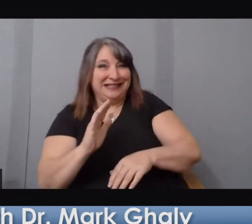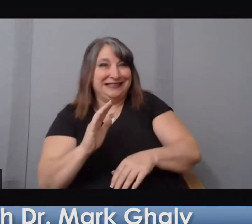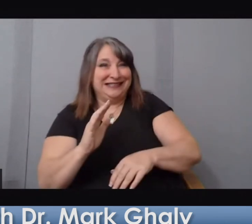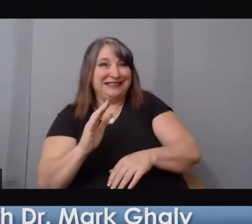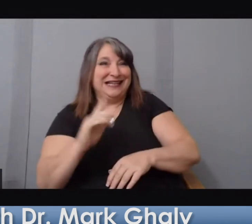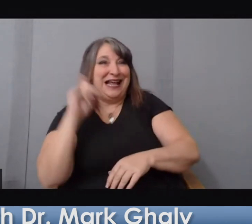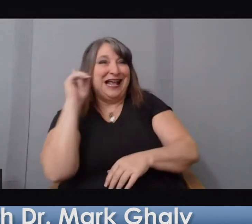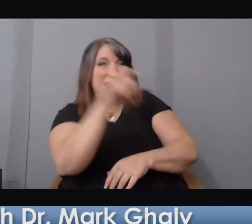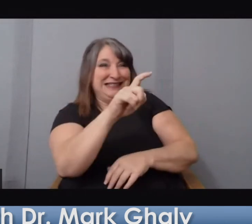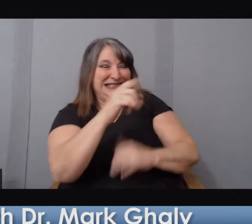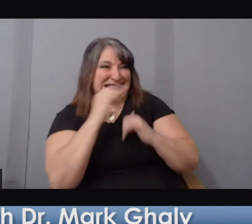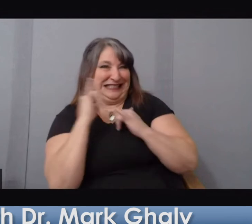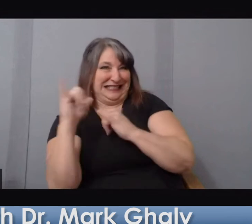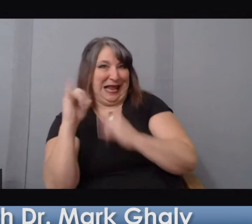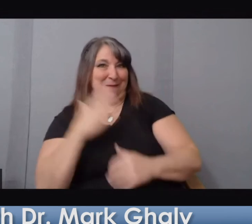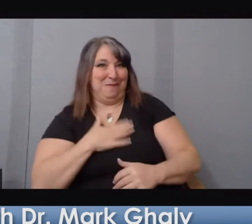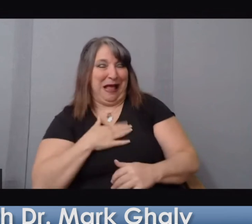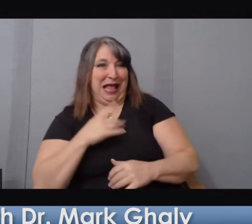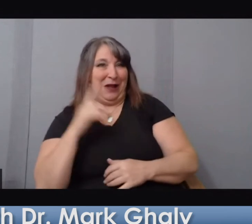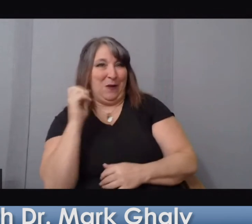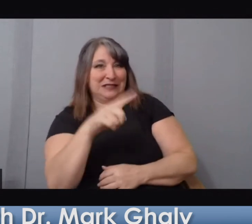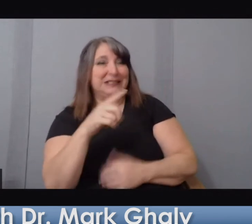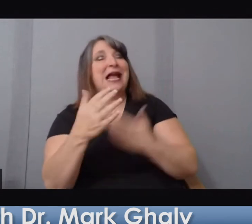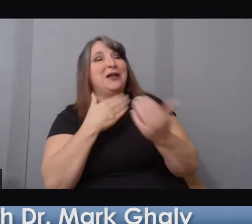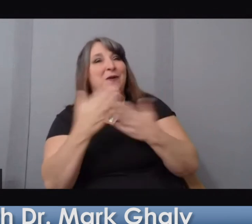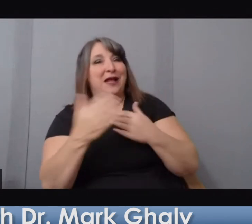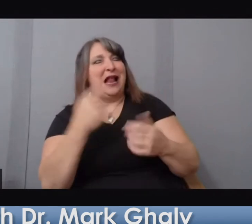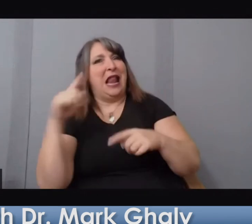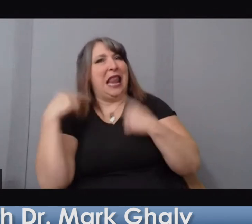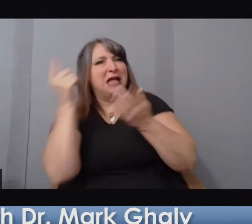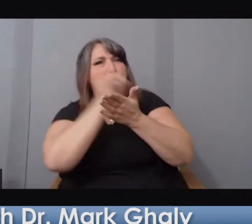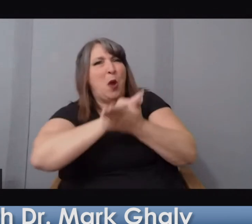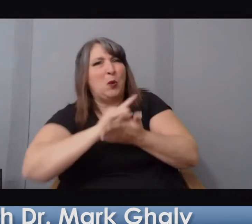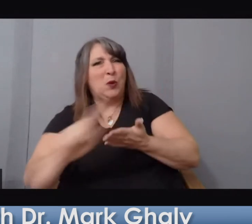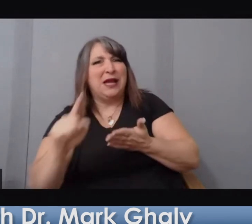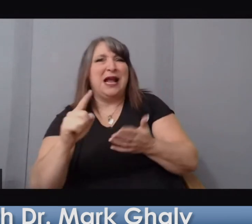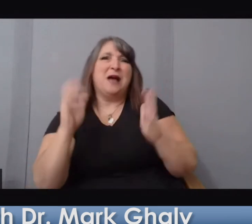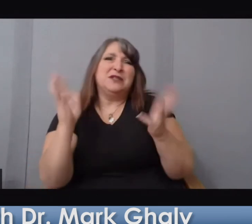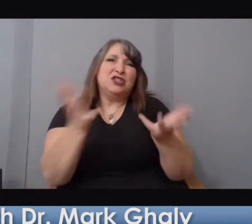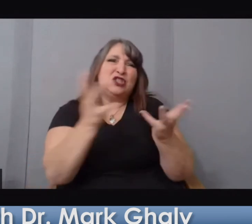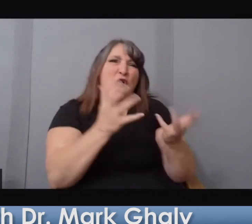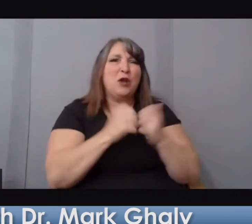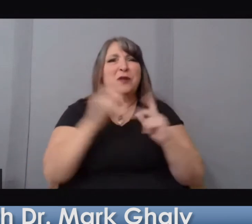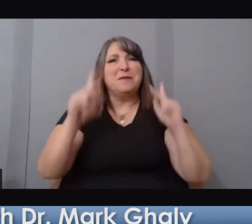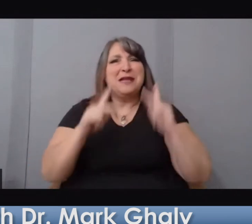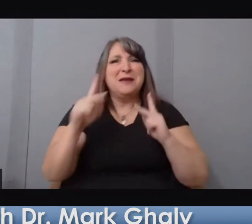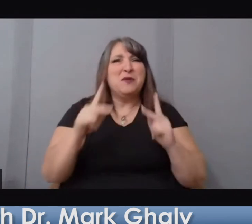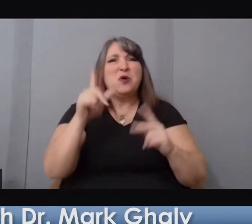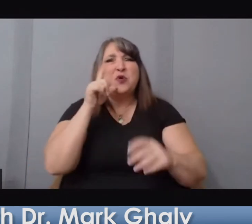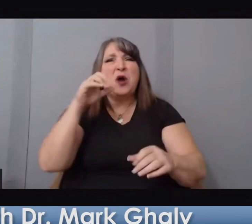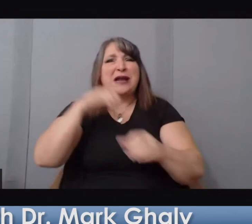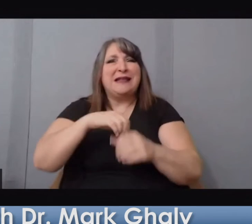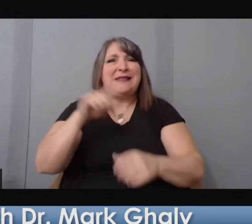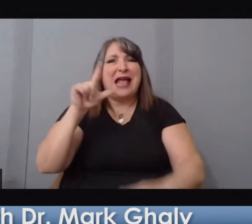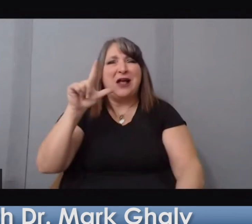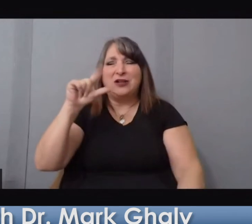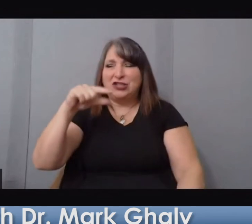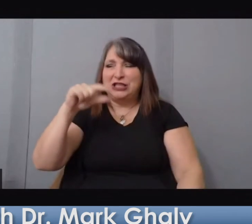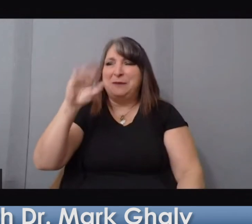week or so, I've been speaking to members of the LGBTQI community who identify